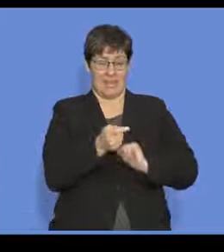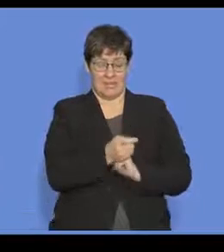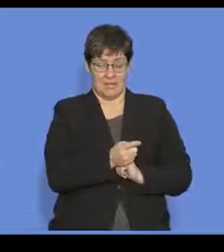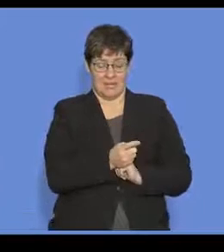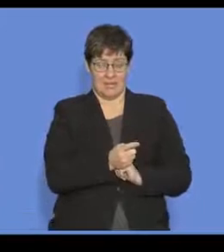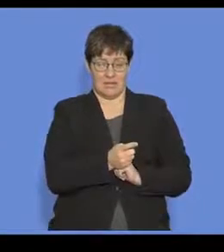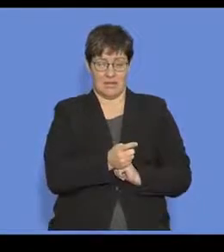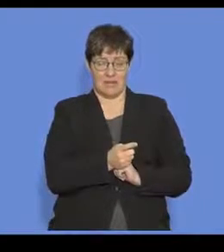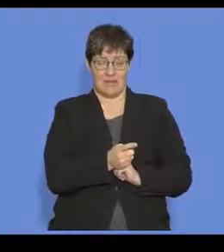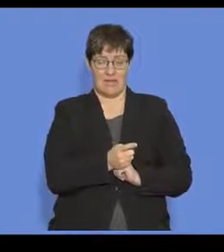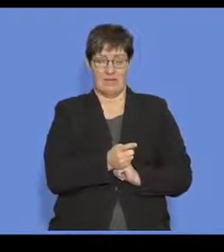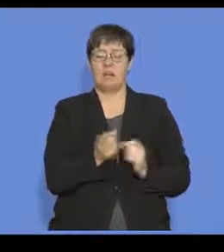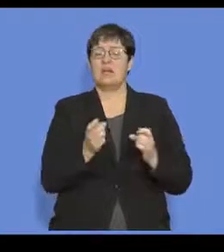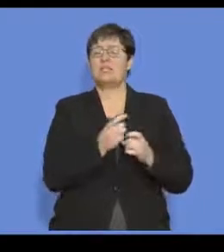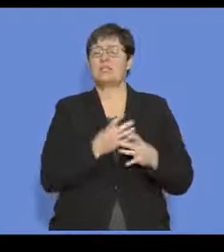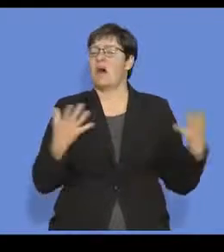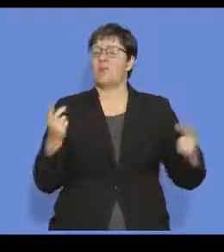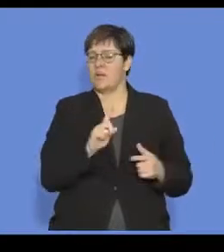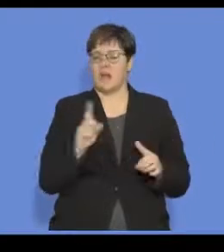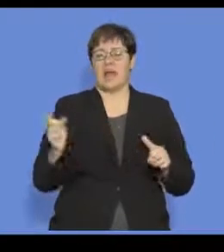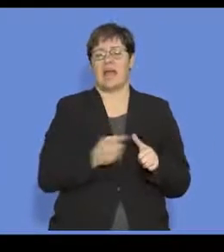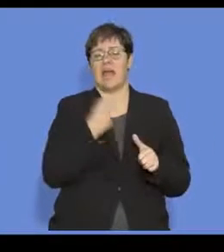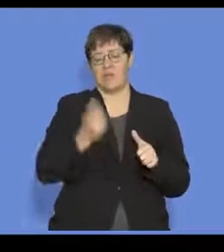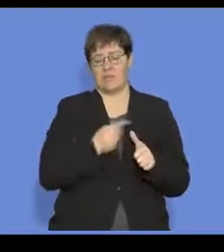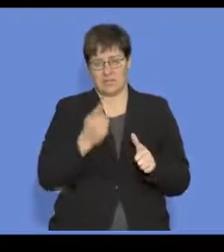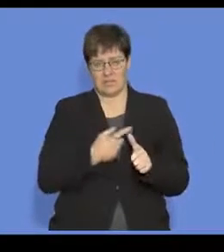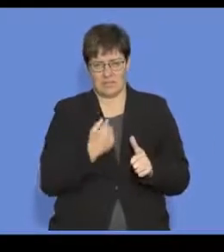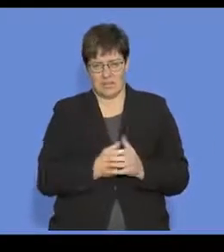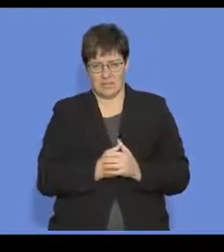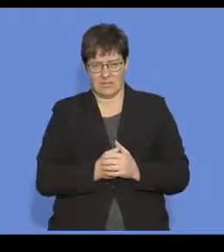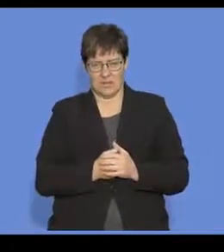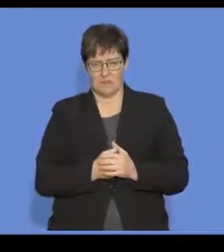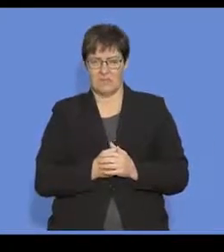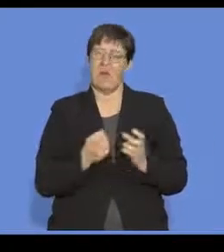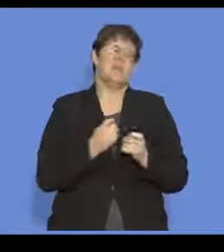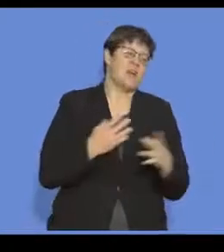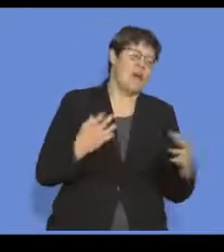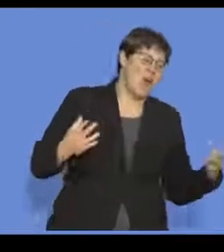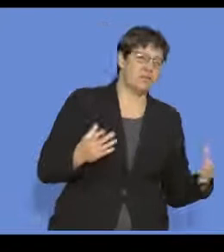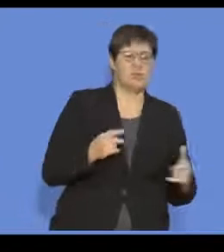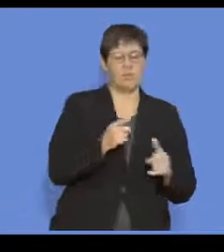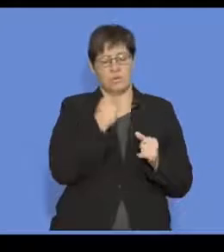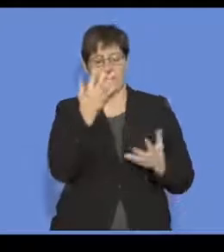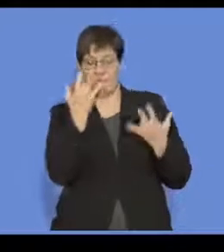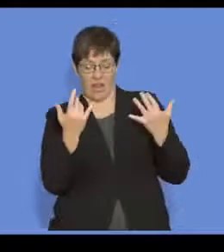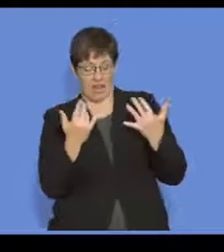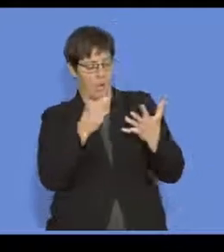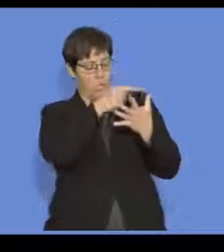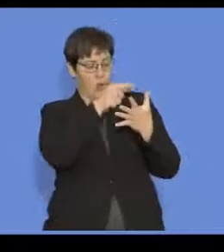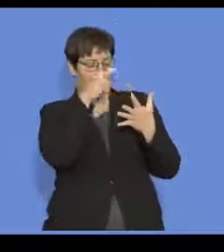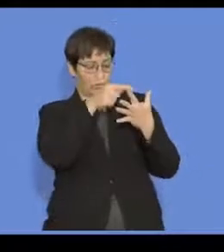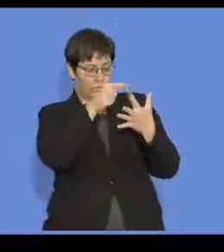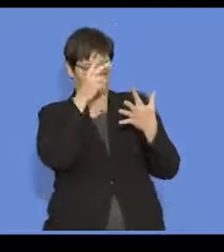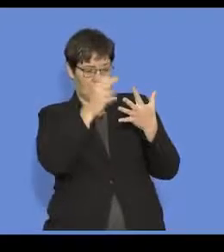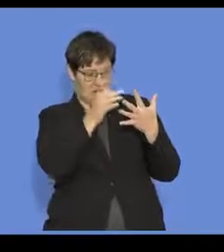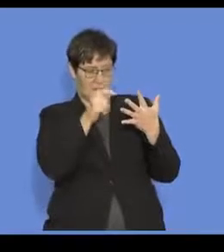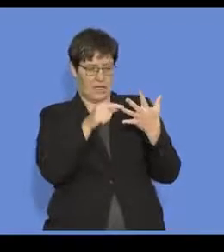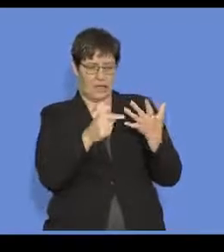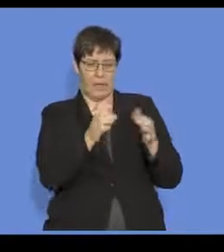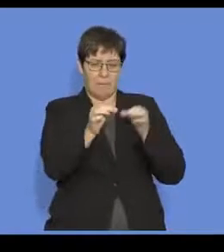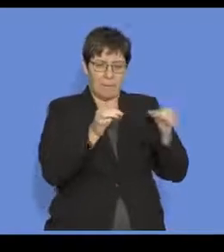Mathematics began with counting. Okay, we spoke about this. Initially, we used our fingers,